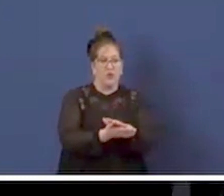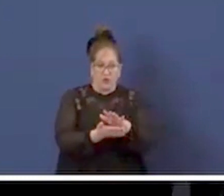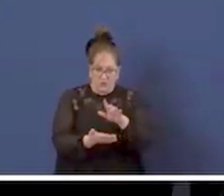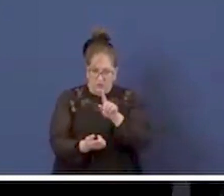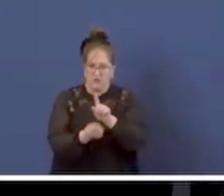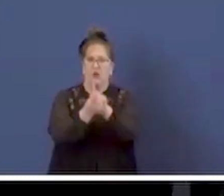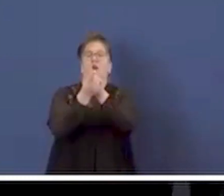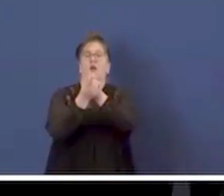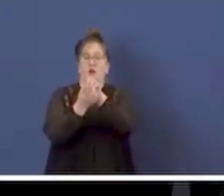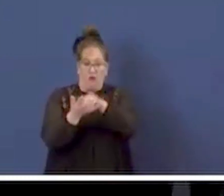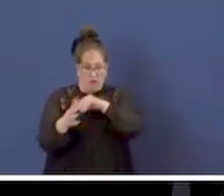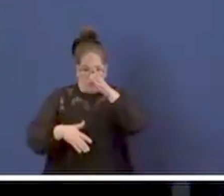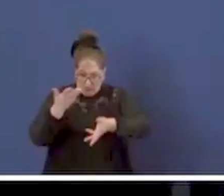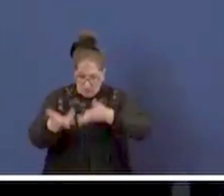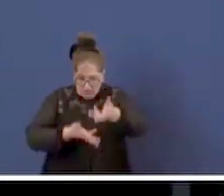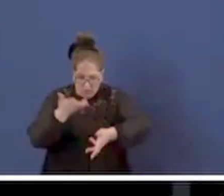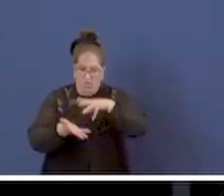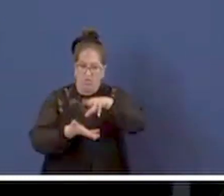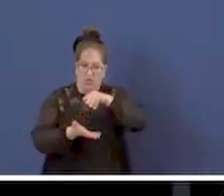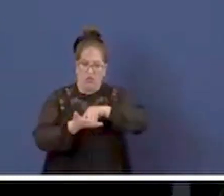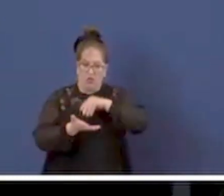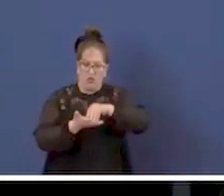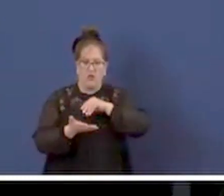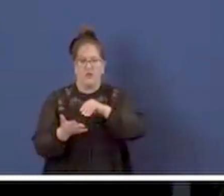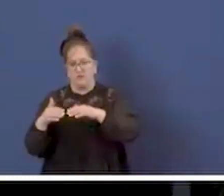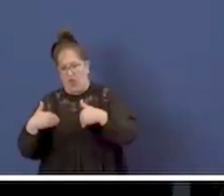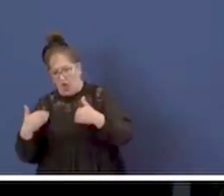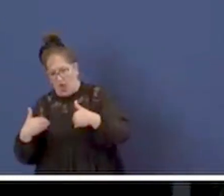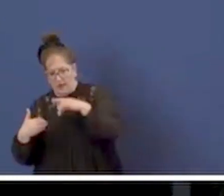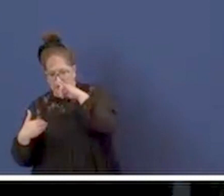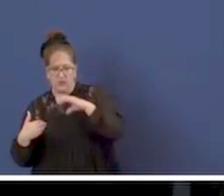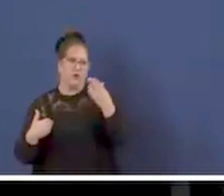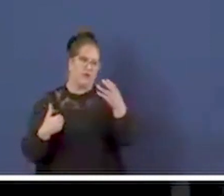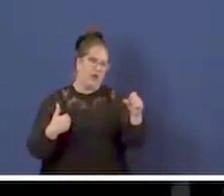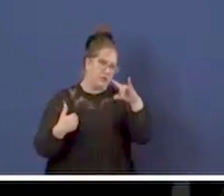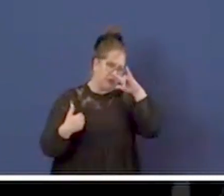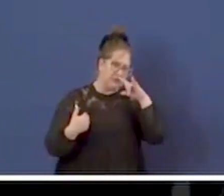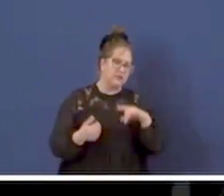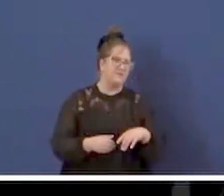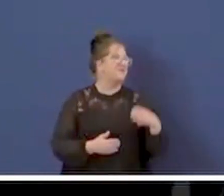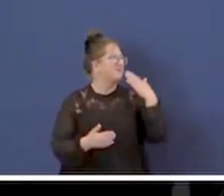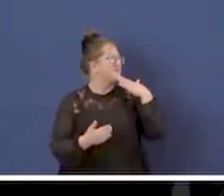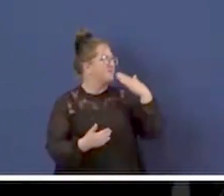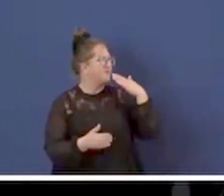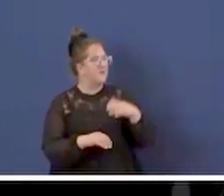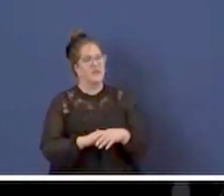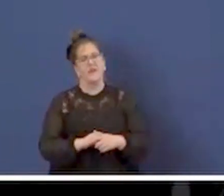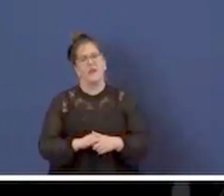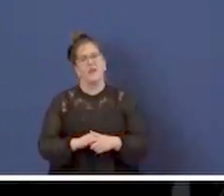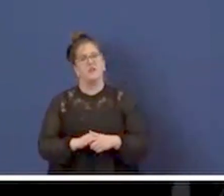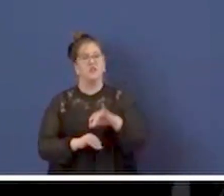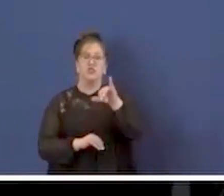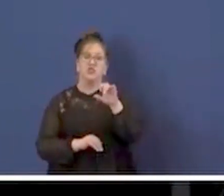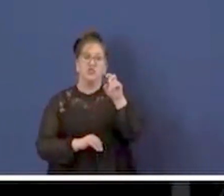in the classroom with your young kiddos or your high school kiddos, either one. Right. Yeah, thank you.